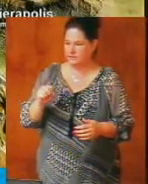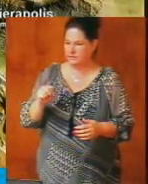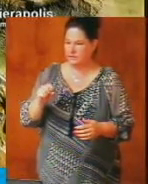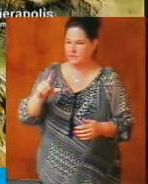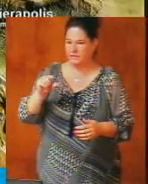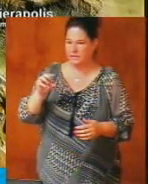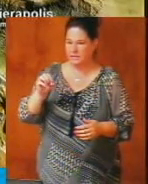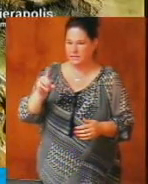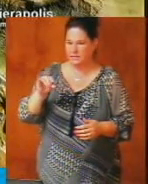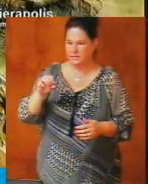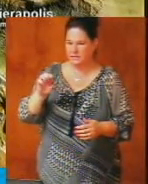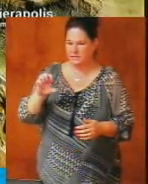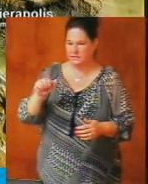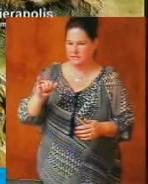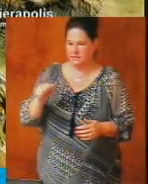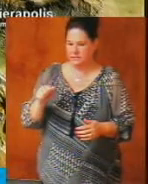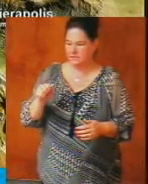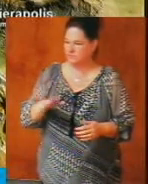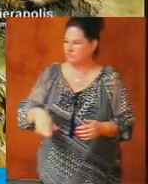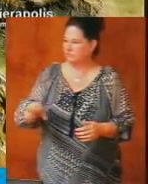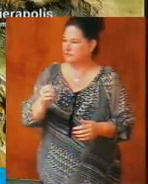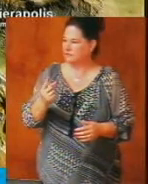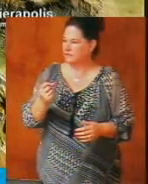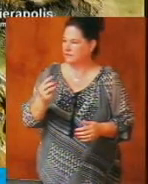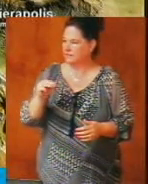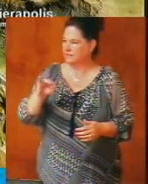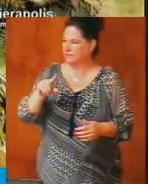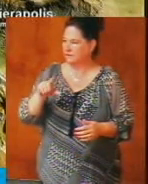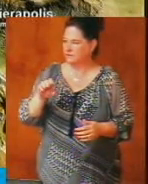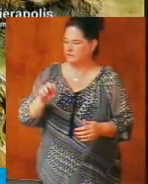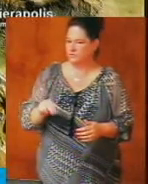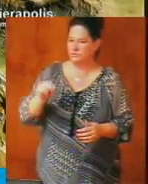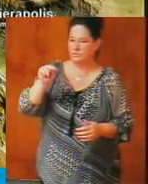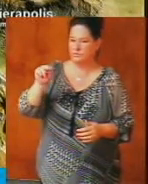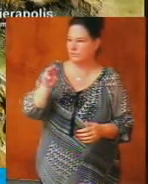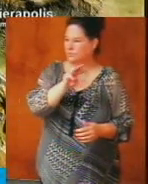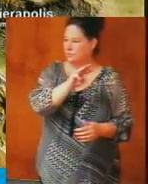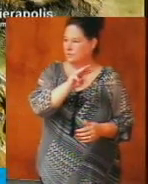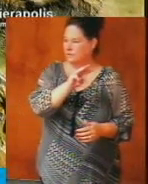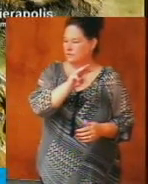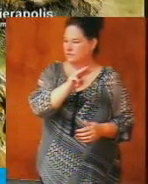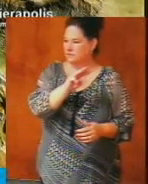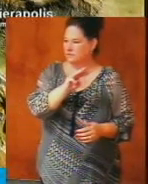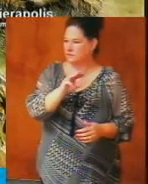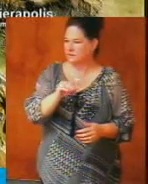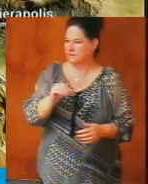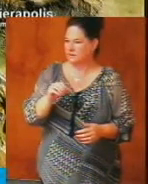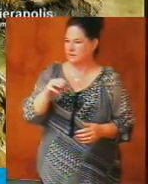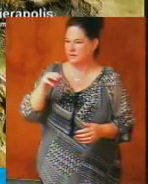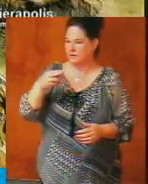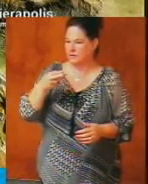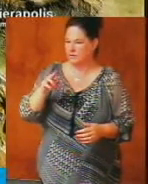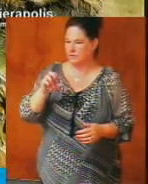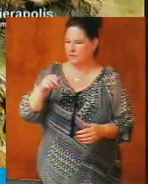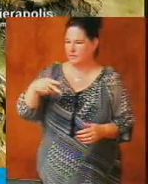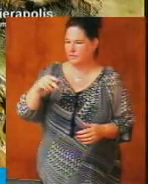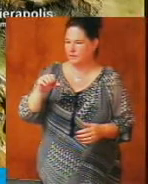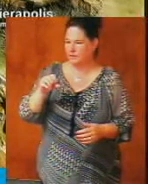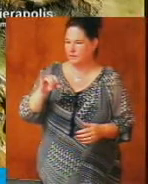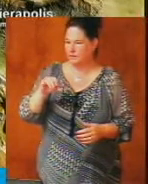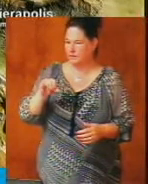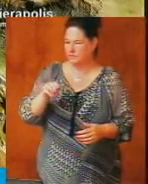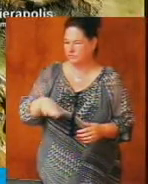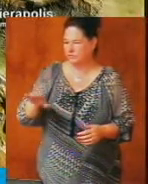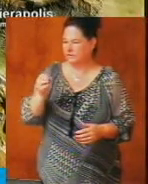Laodicea was about 11 miles northwest of Colossae. Hierapolis was about 15